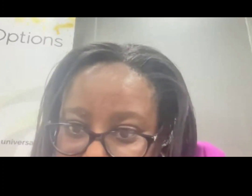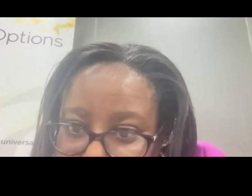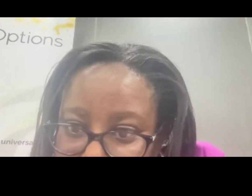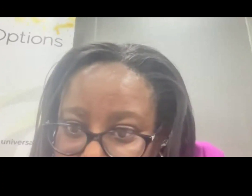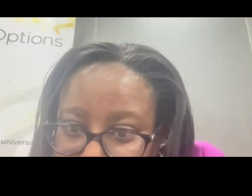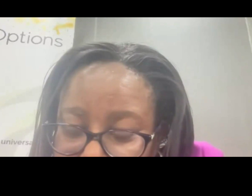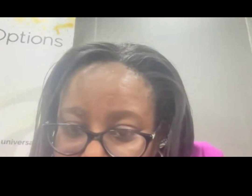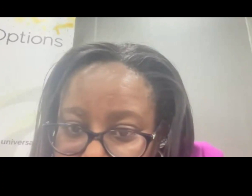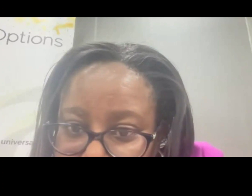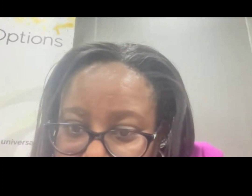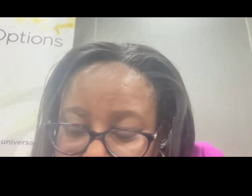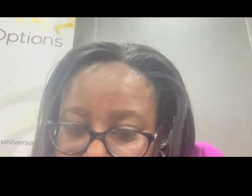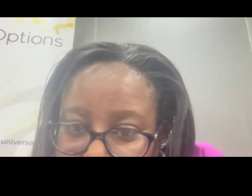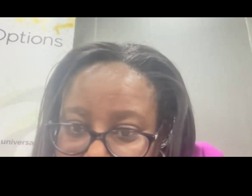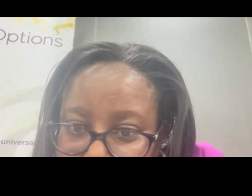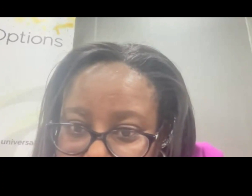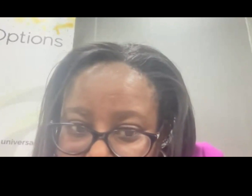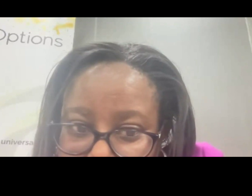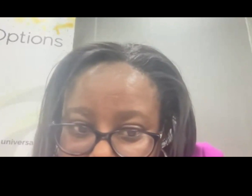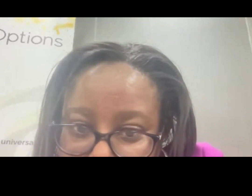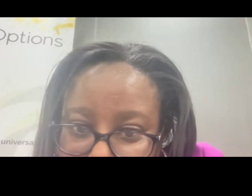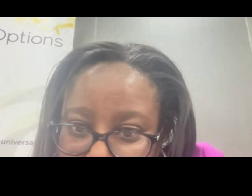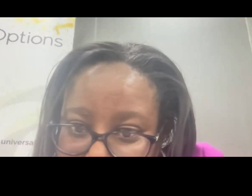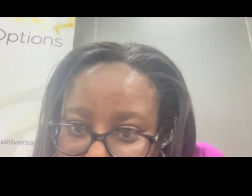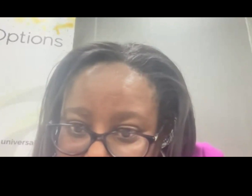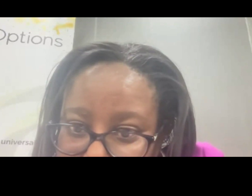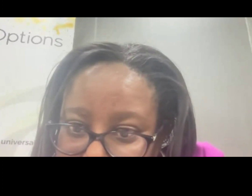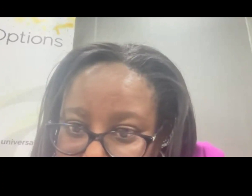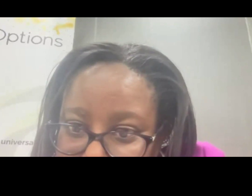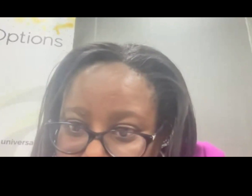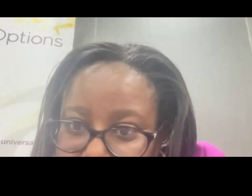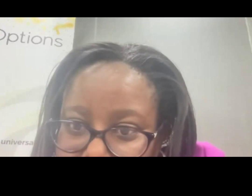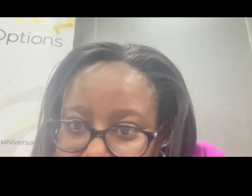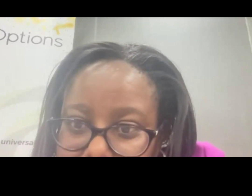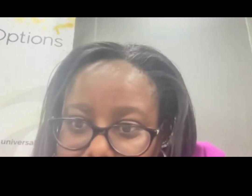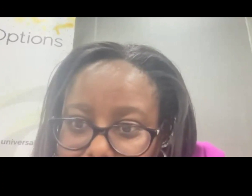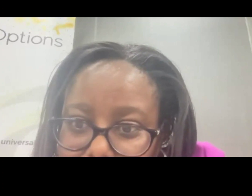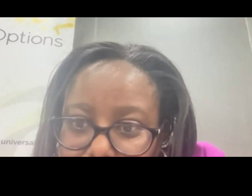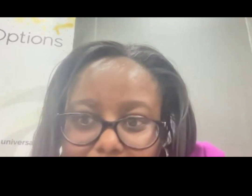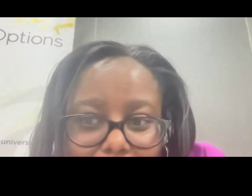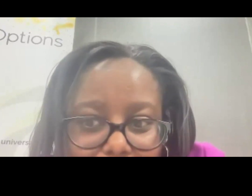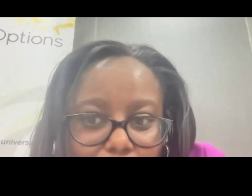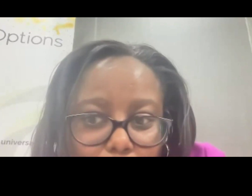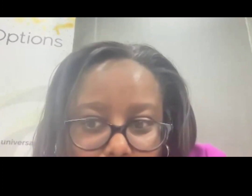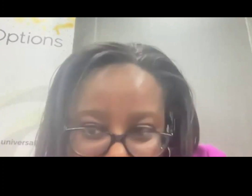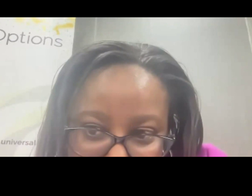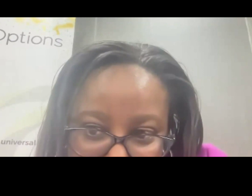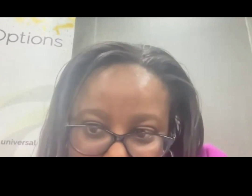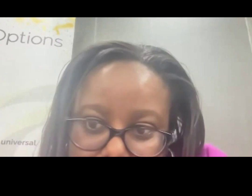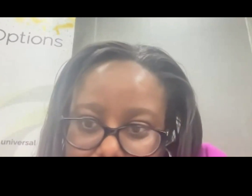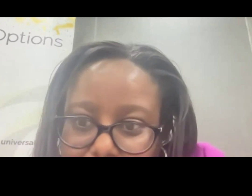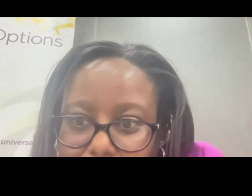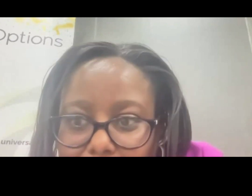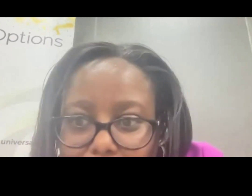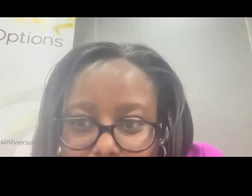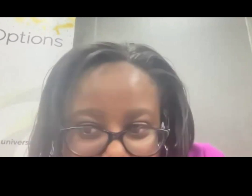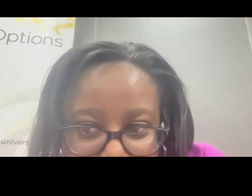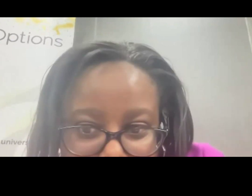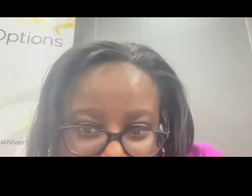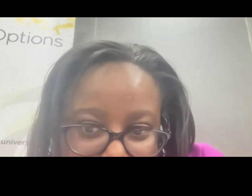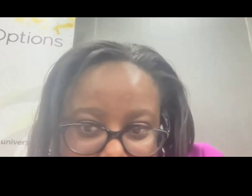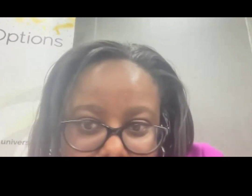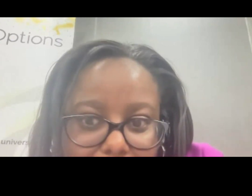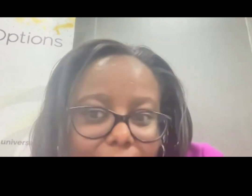We have a question for Dr. Kimani. What is the key role of level 1